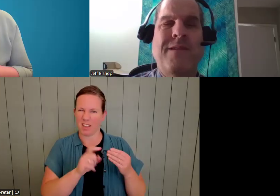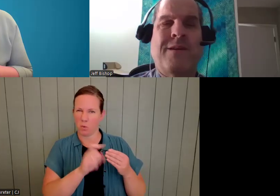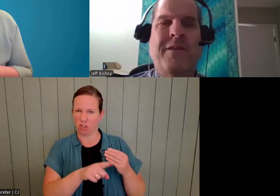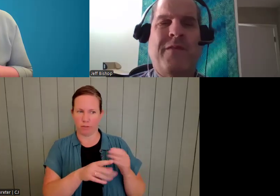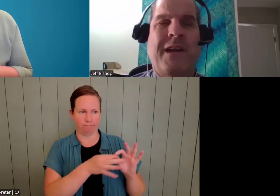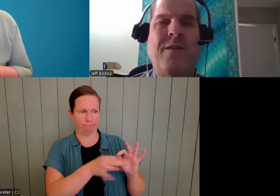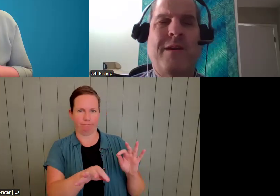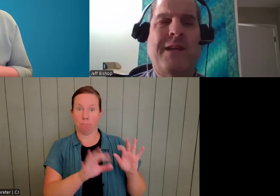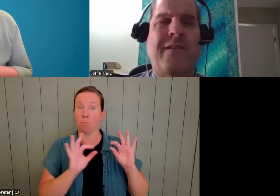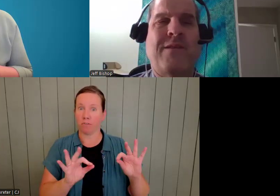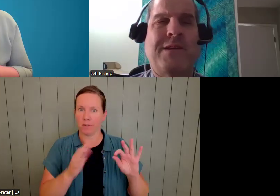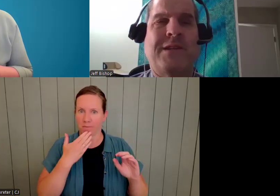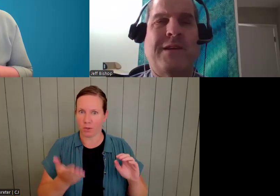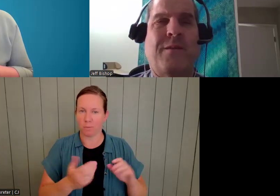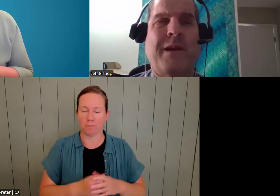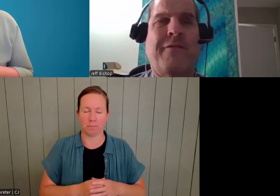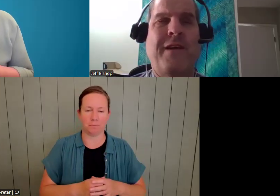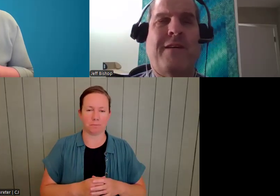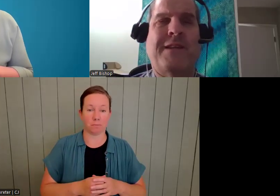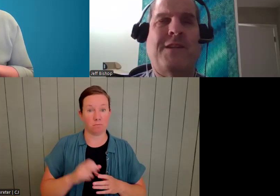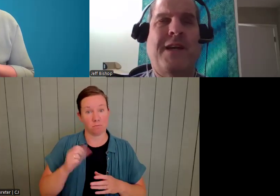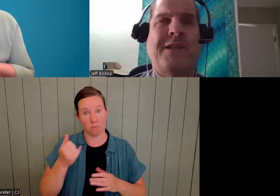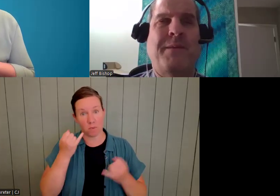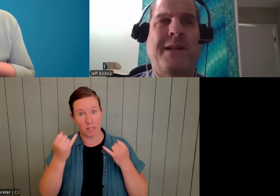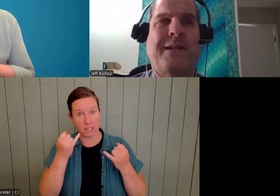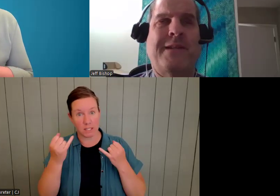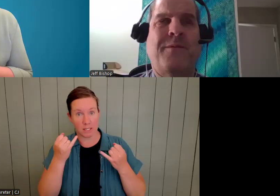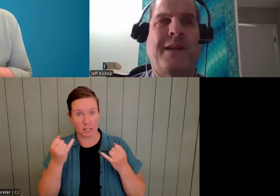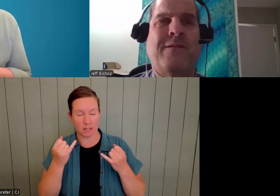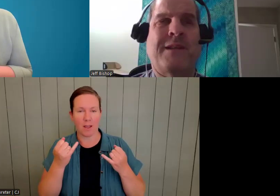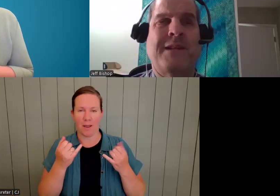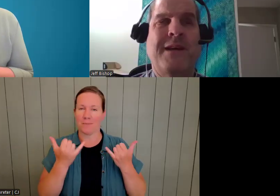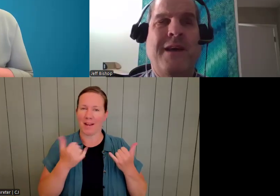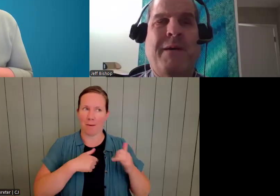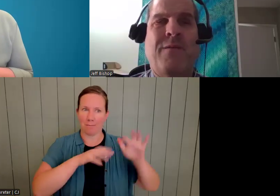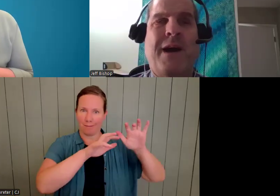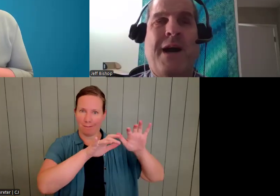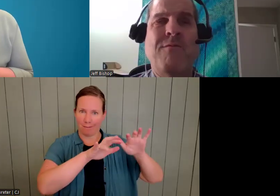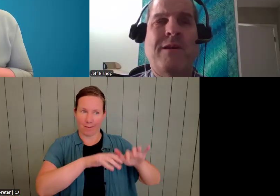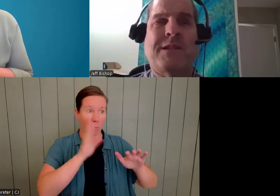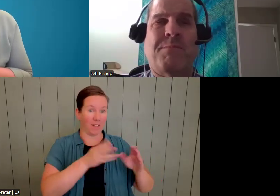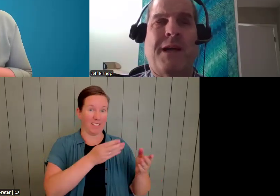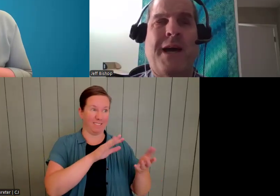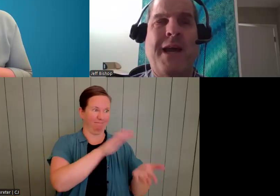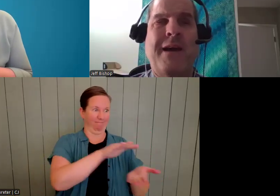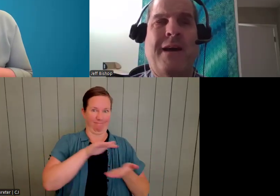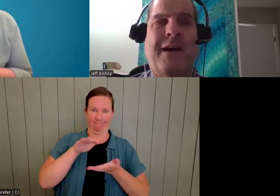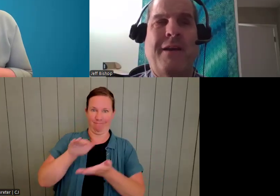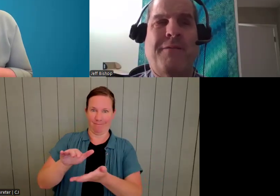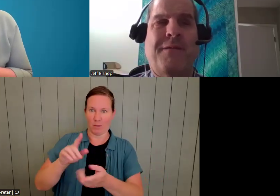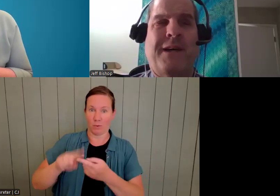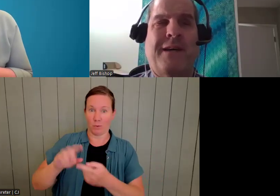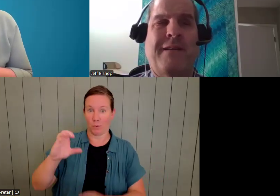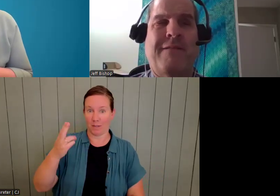Okay, perfect. Anyone else have any questions here? And then we're going to feed all this to ChatGPT and see what it gives us. And by the way, I will supply